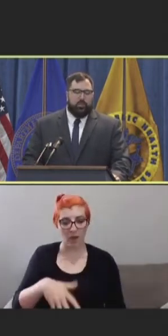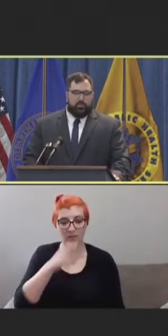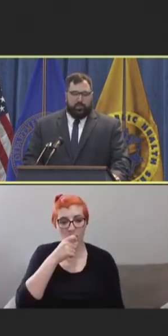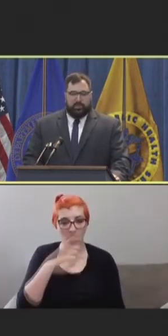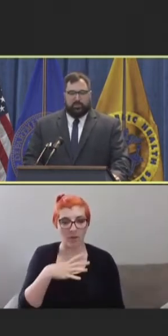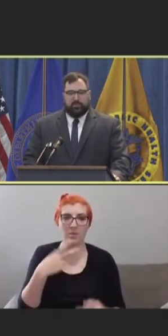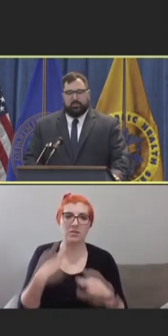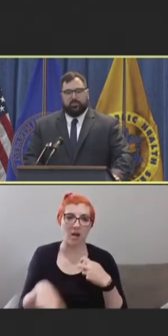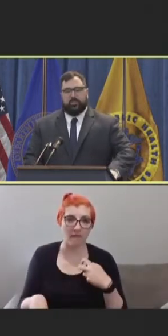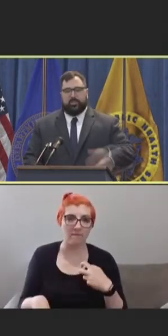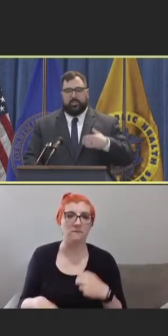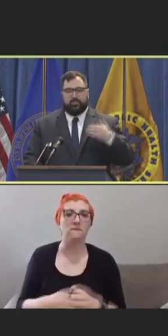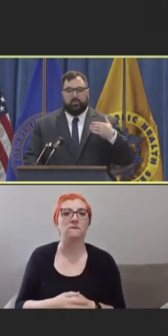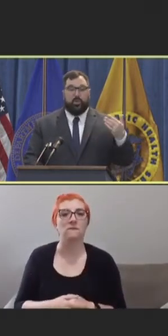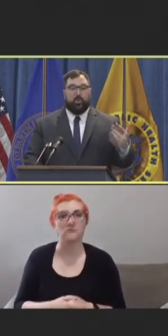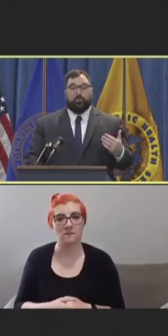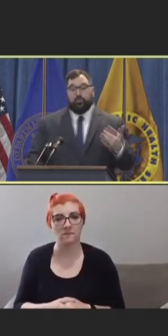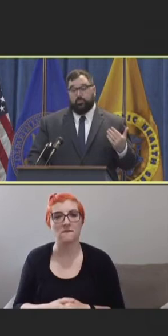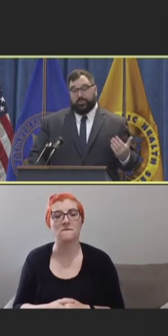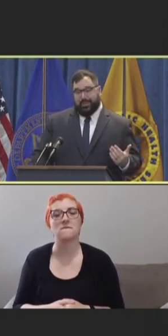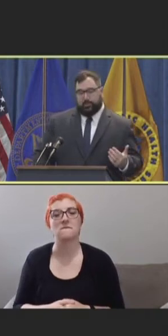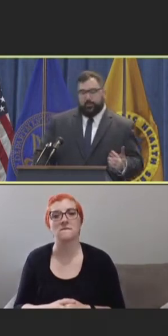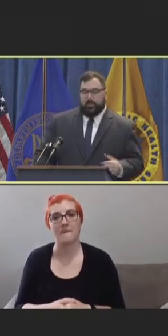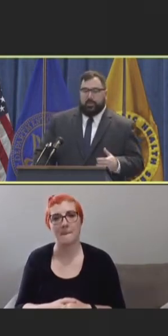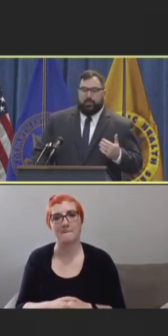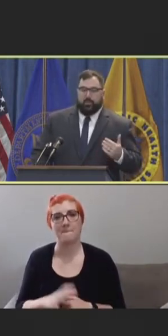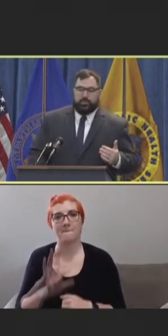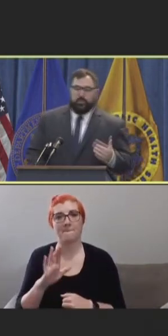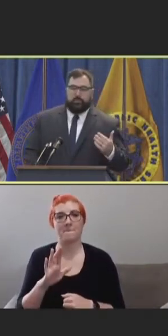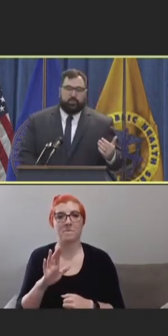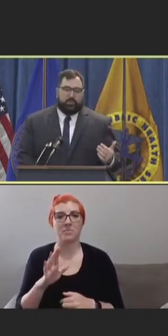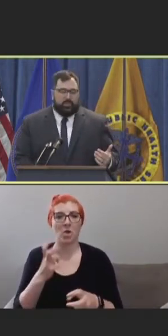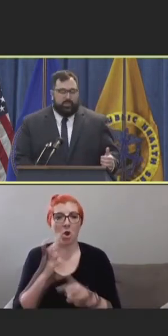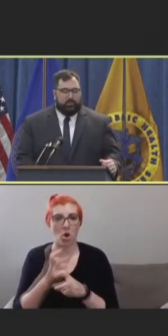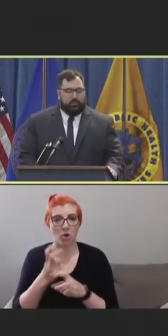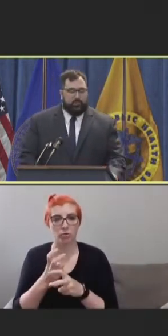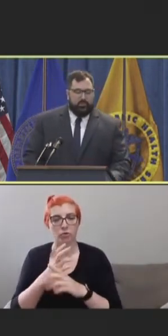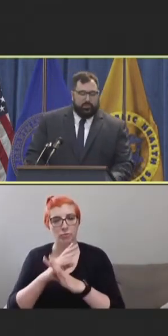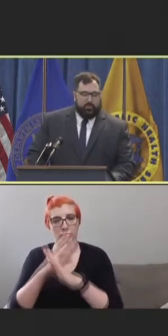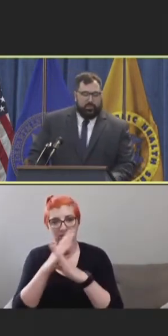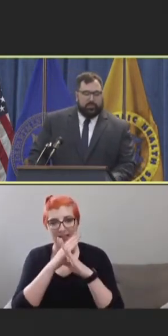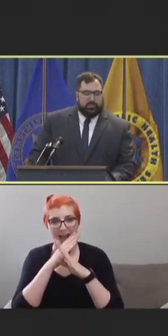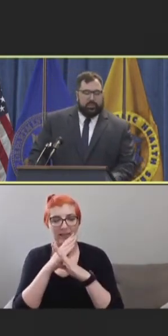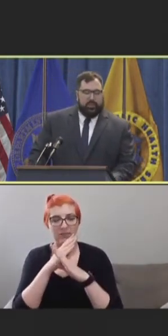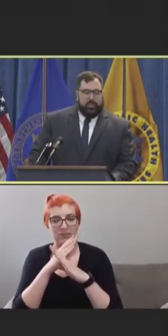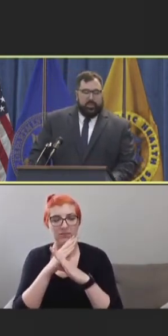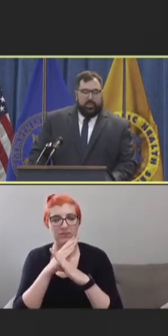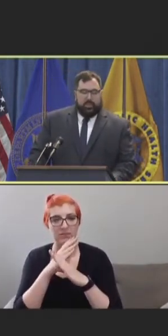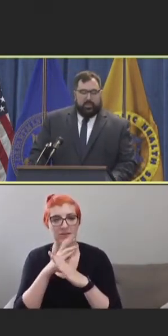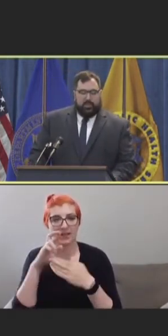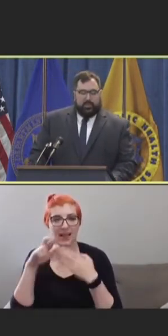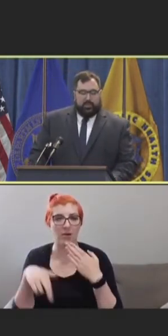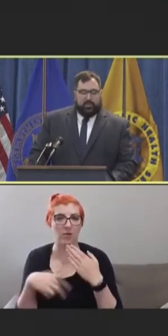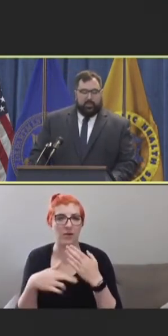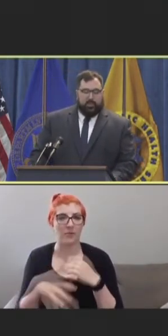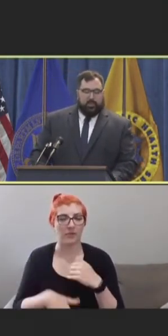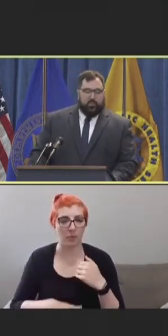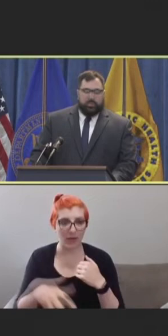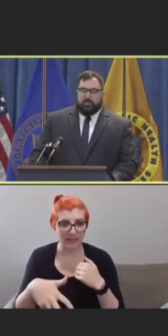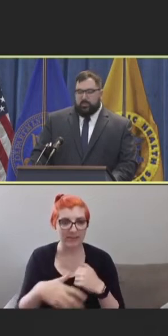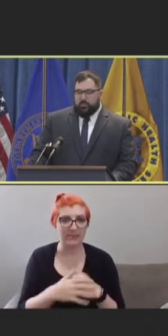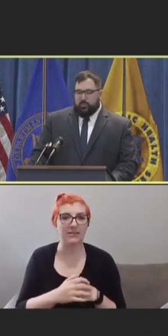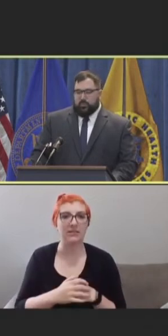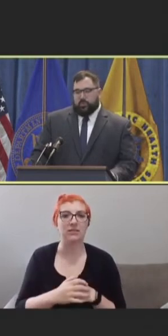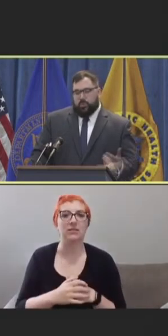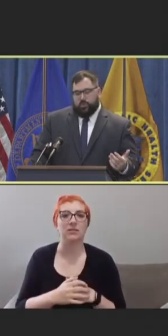Their responses, they seem to be harder to protect, particularly to protect the outcome of the pregnancy. And then